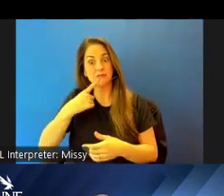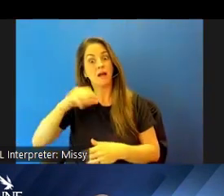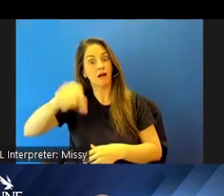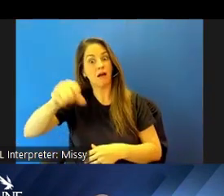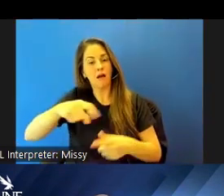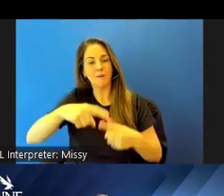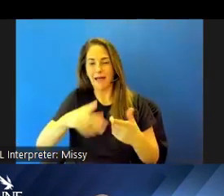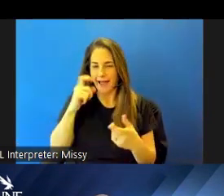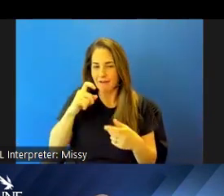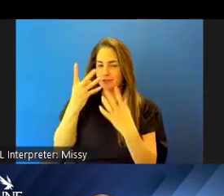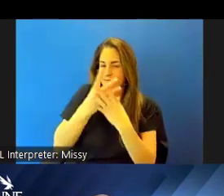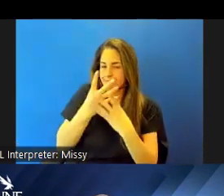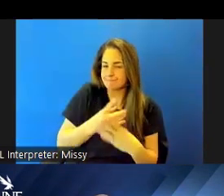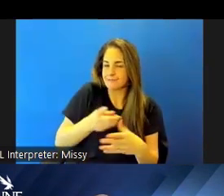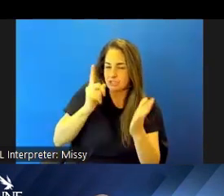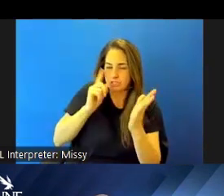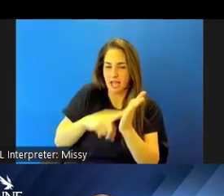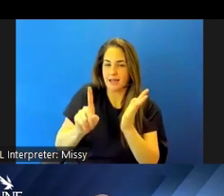the truth of it, and